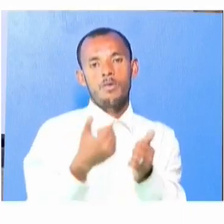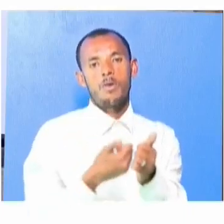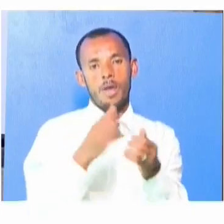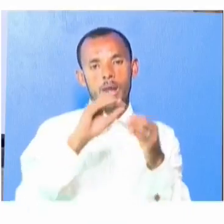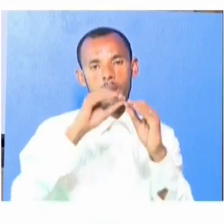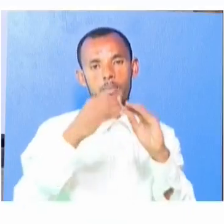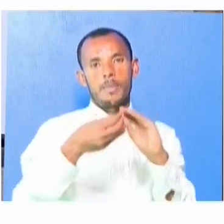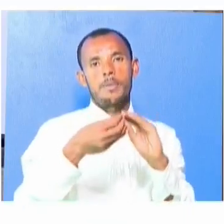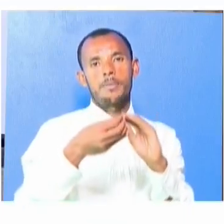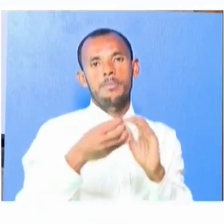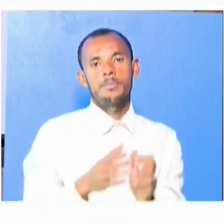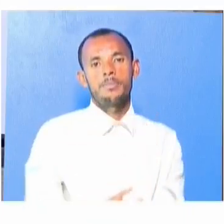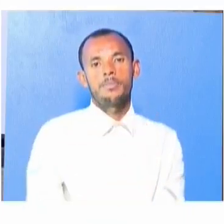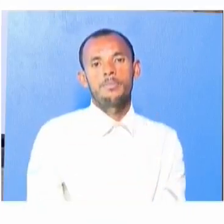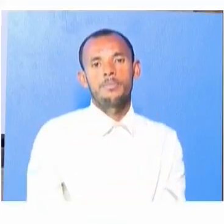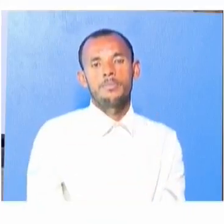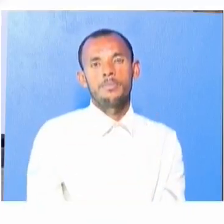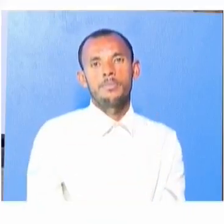numbers.